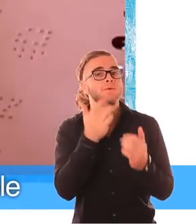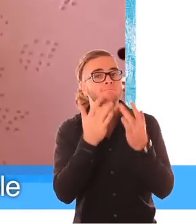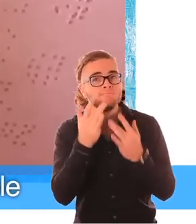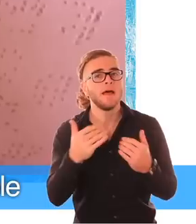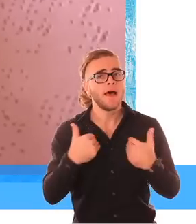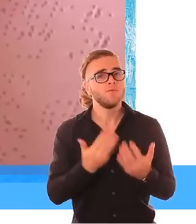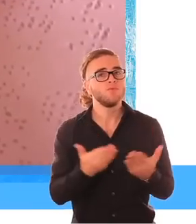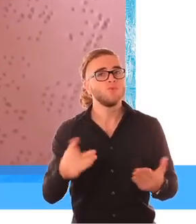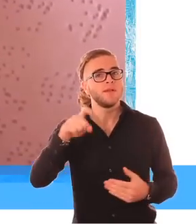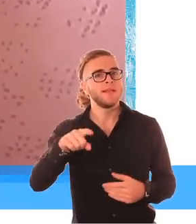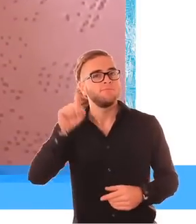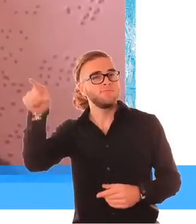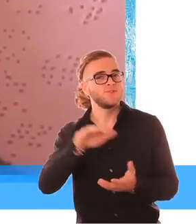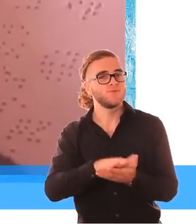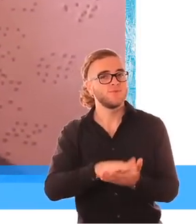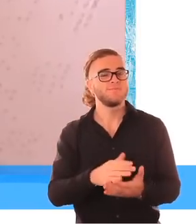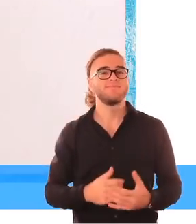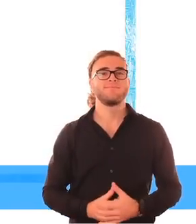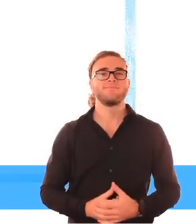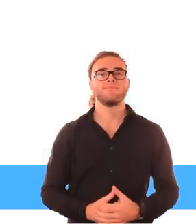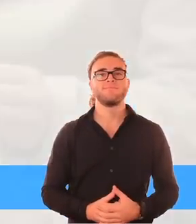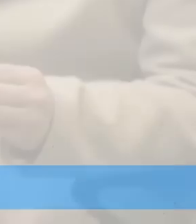vulnerable, have the resources they need at school.